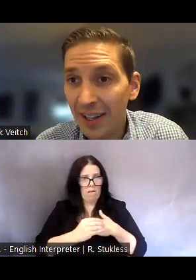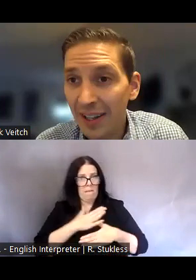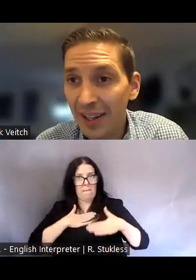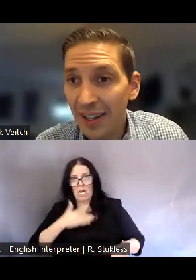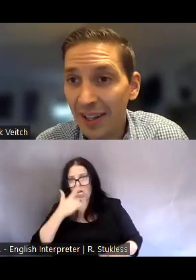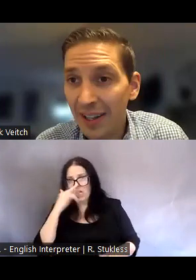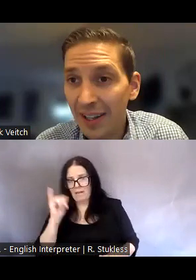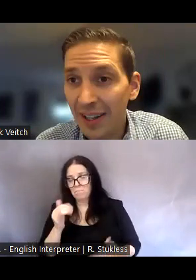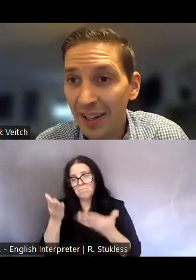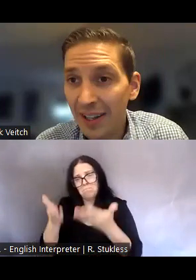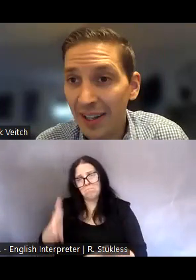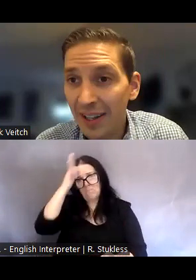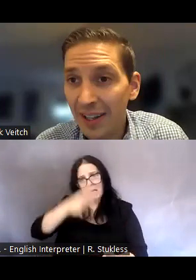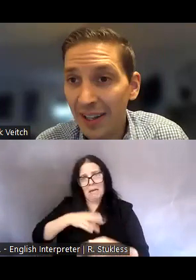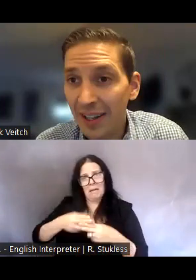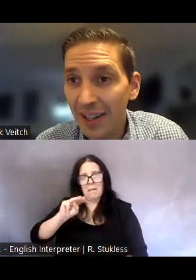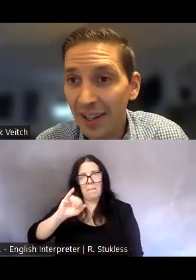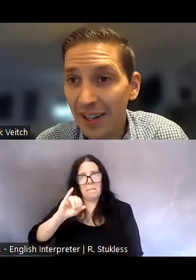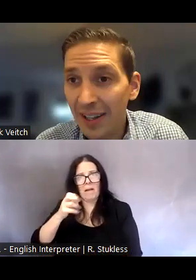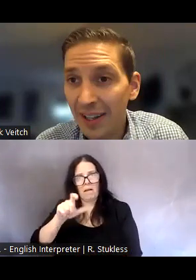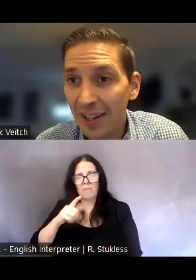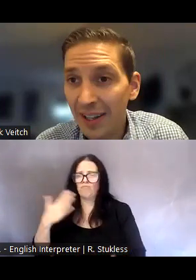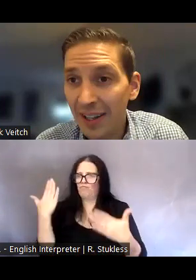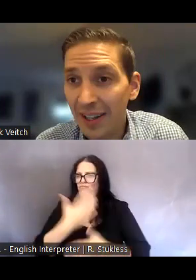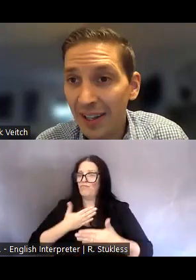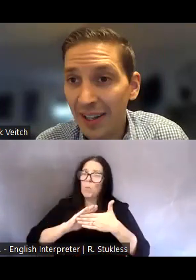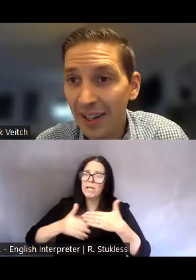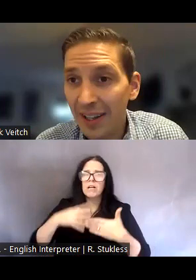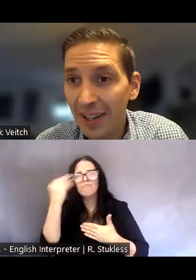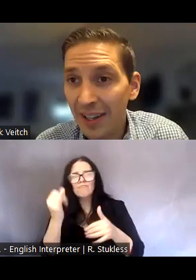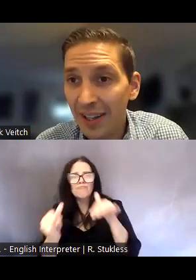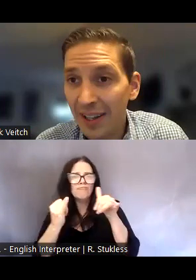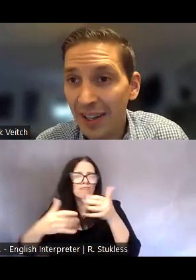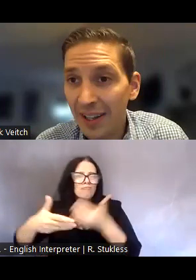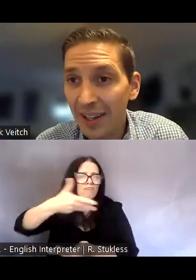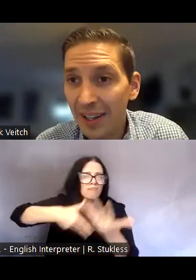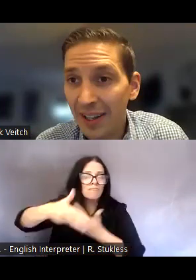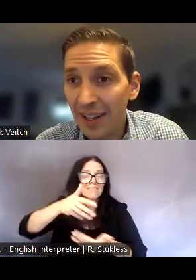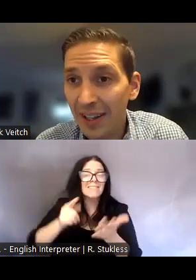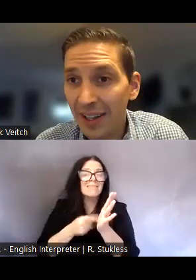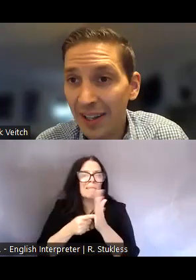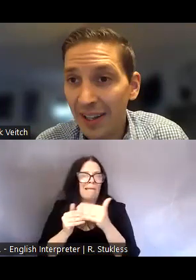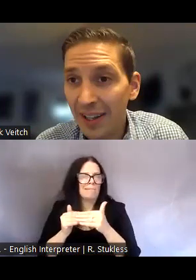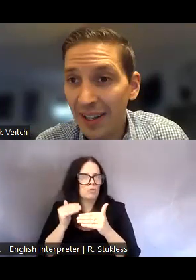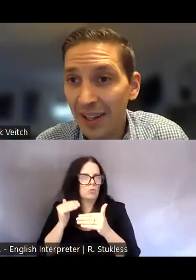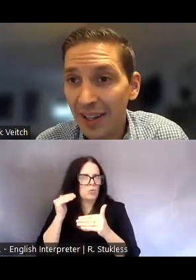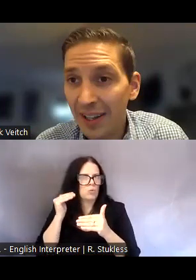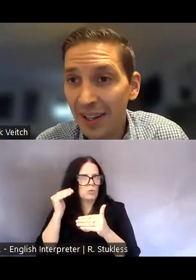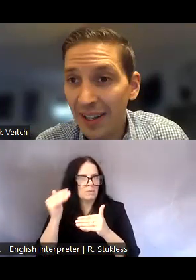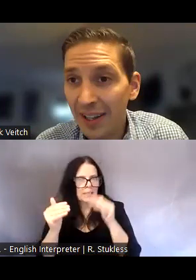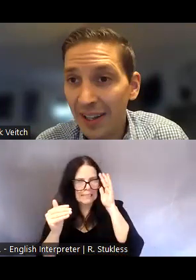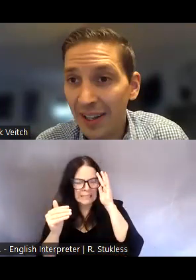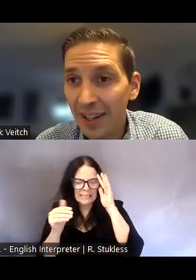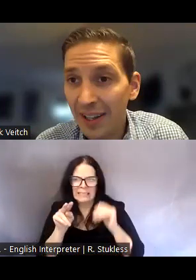This is Michael. He enjoys going out and drinking at the weekend, sometimes a bit more than he should. He's worried that it might